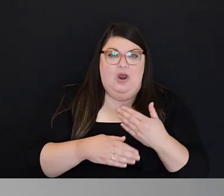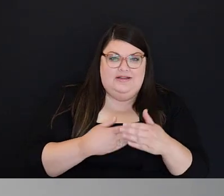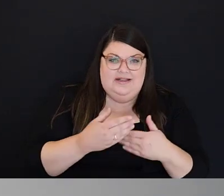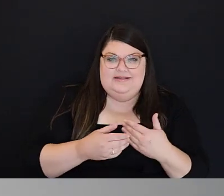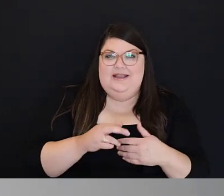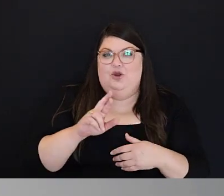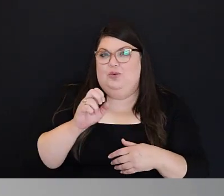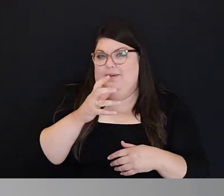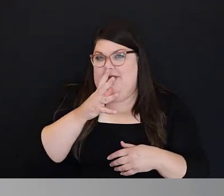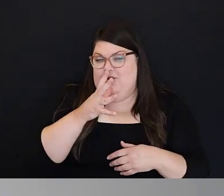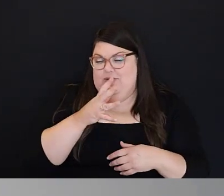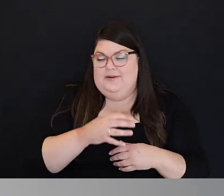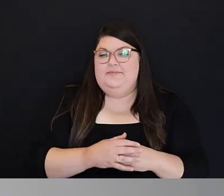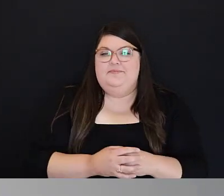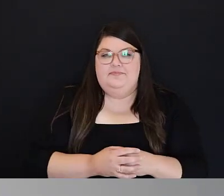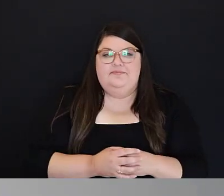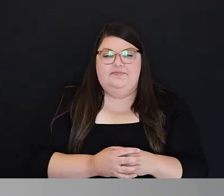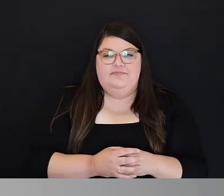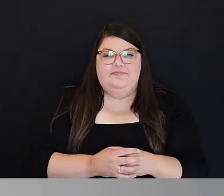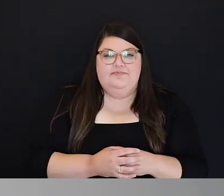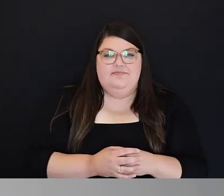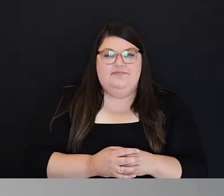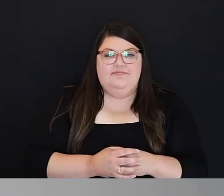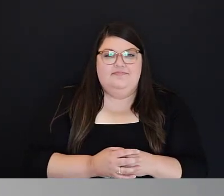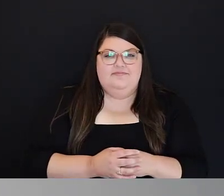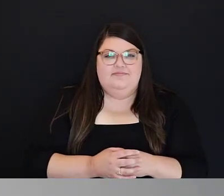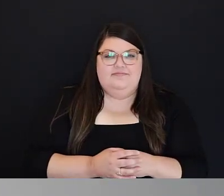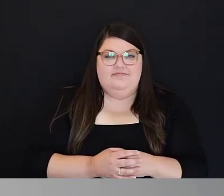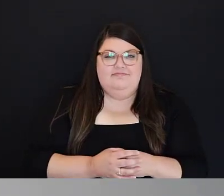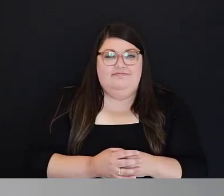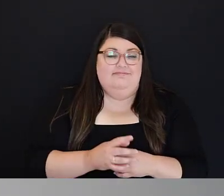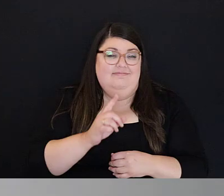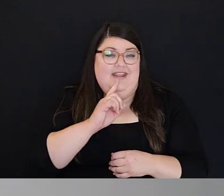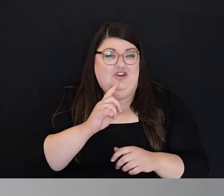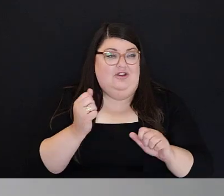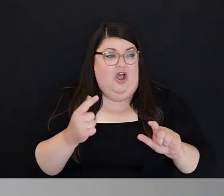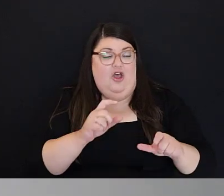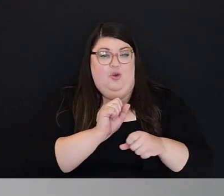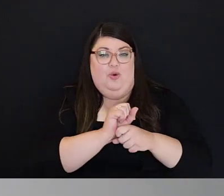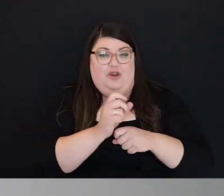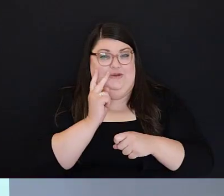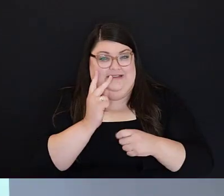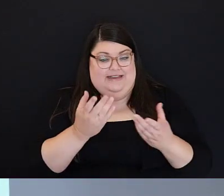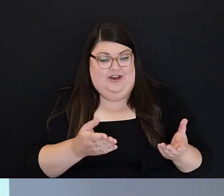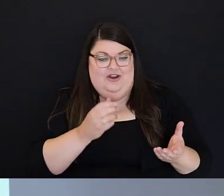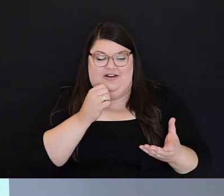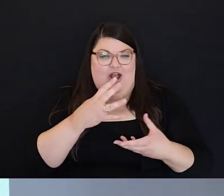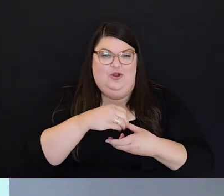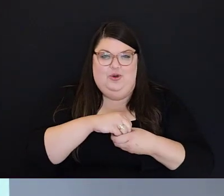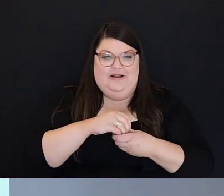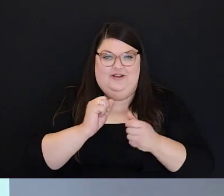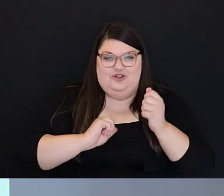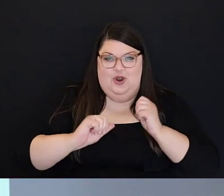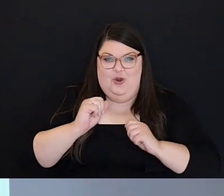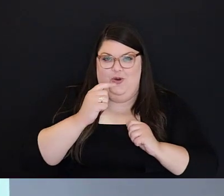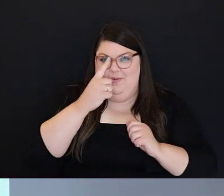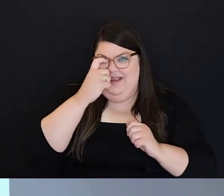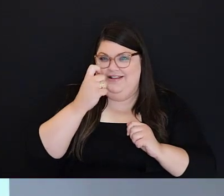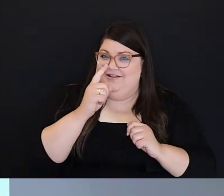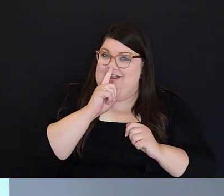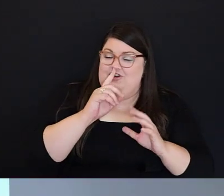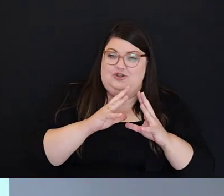remothering, and actually all of the work that you see here is not included in the show, but there's because there's so much